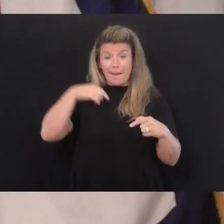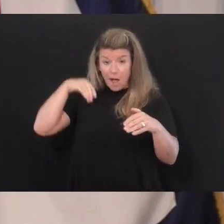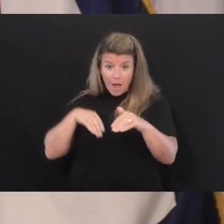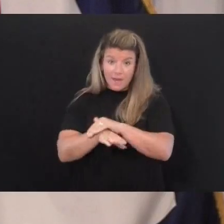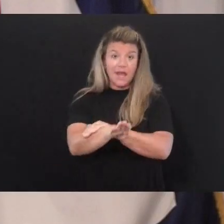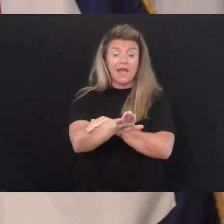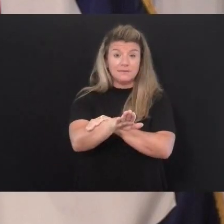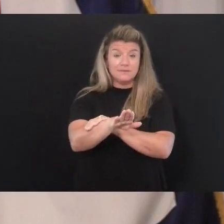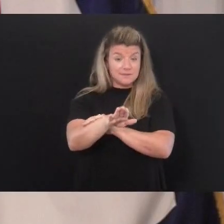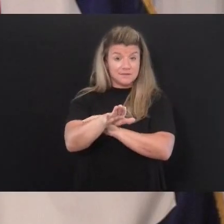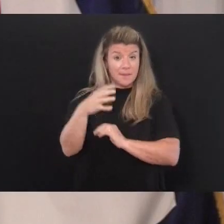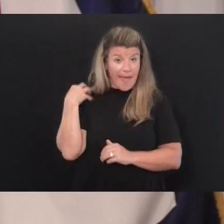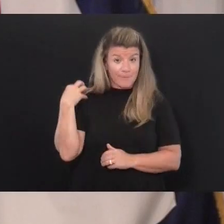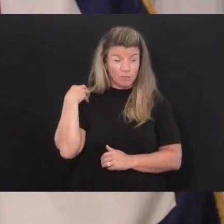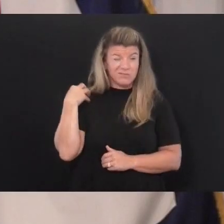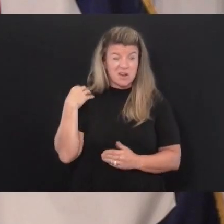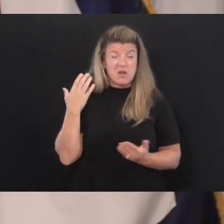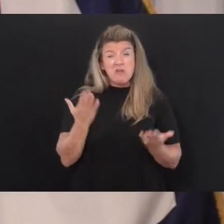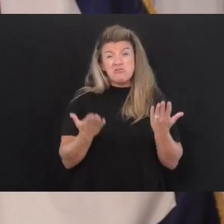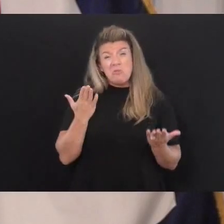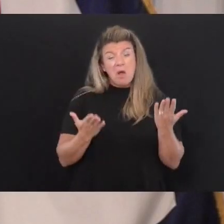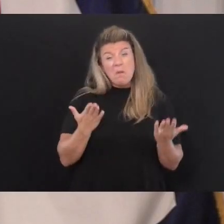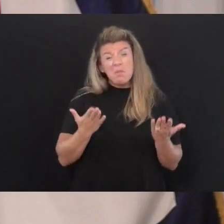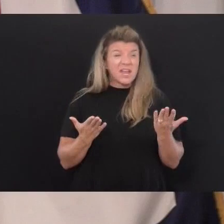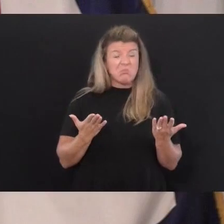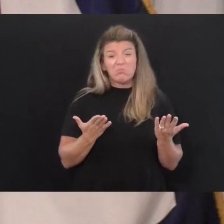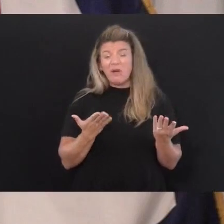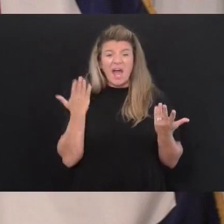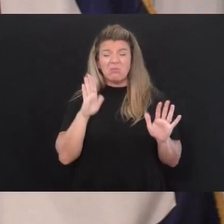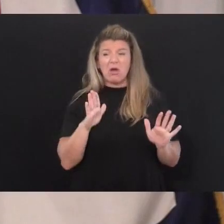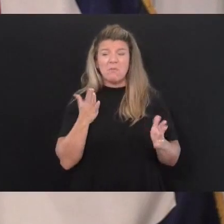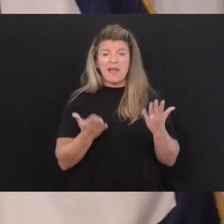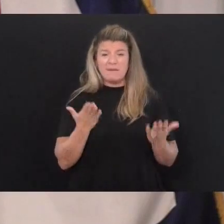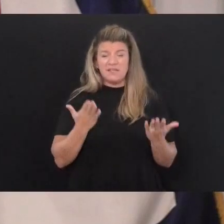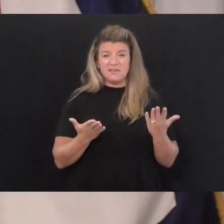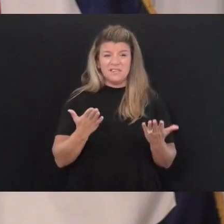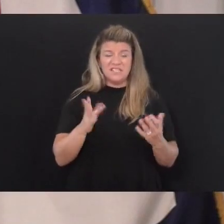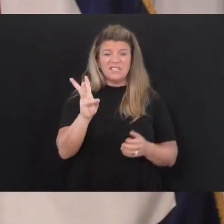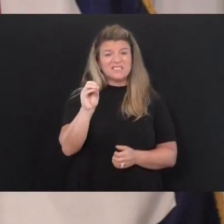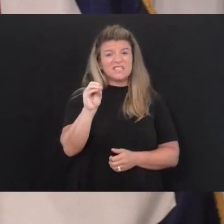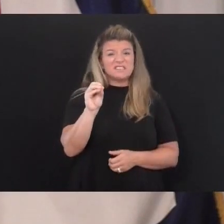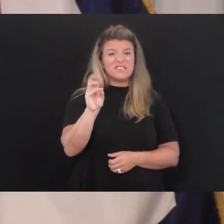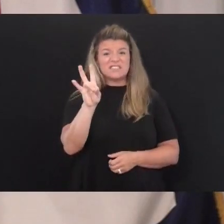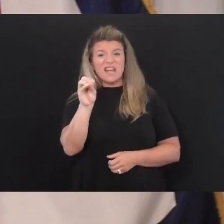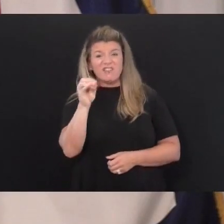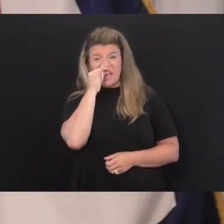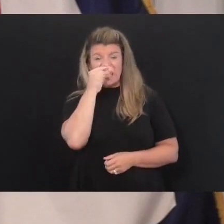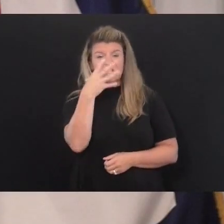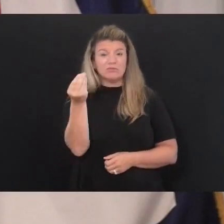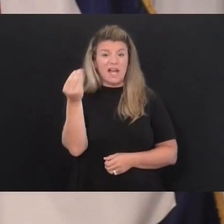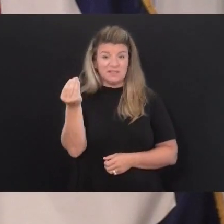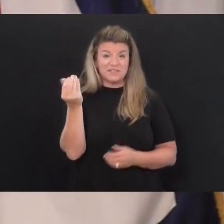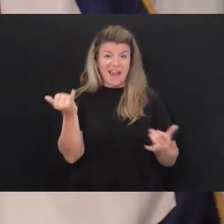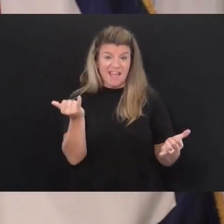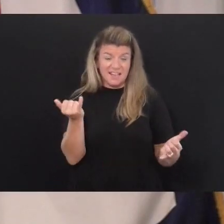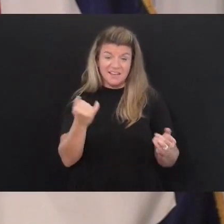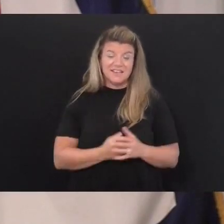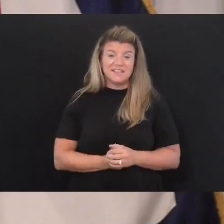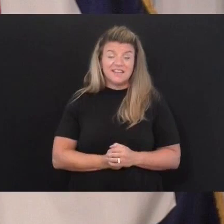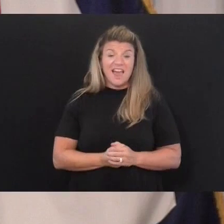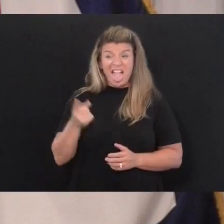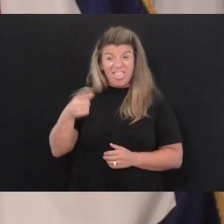I appreciate the input that they've given me. And here's what we've done. We've gone back to the highway department, and we've said, do you need